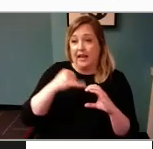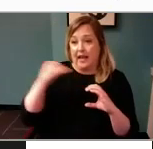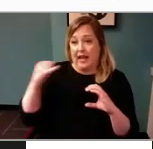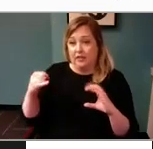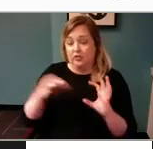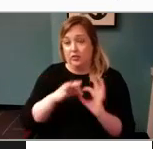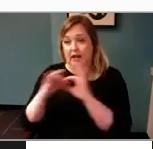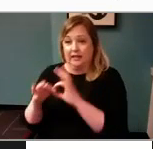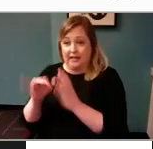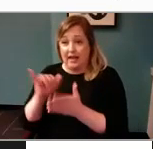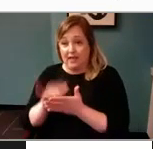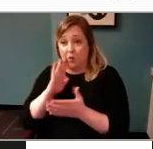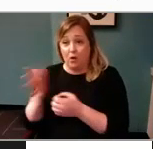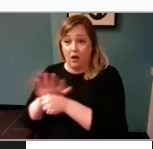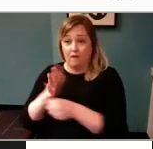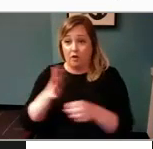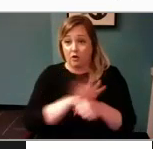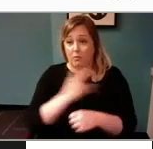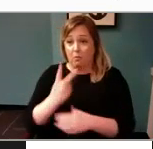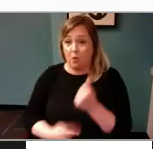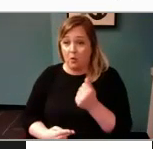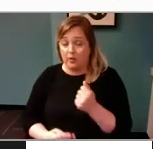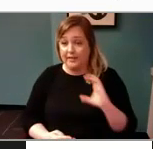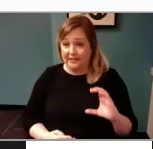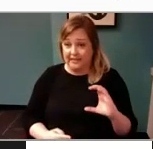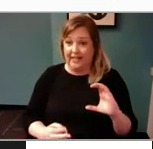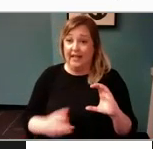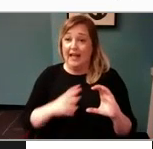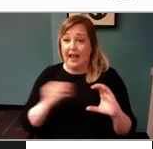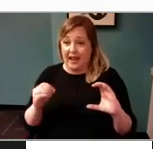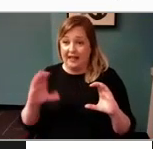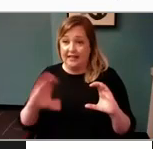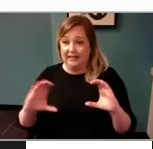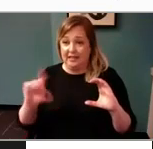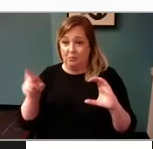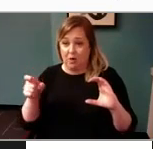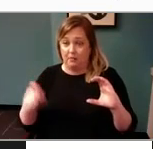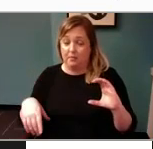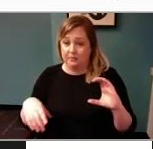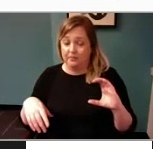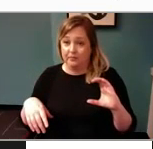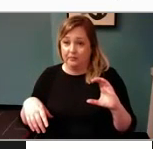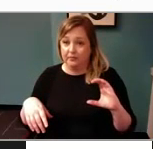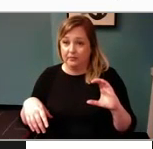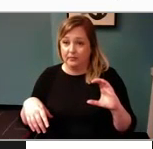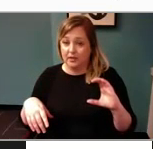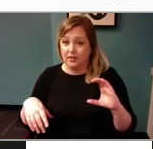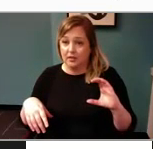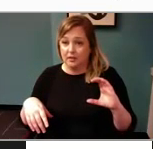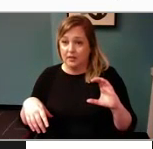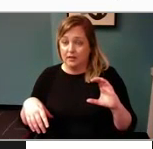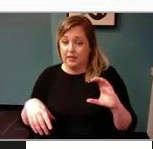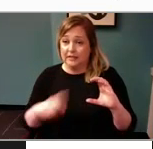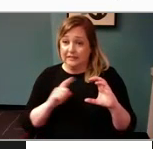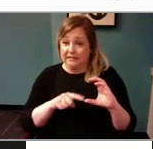prime, because C and C prime are 2 connect SCCs with an edge from C to C prime. So if we start from C, it